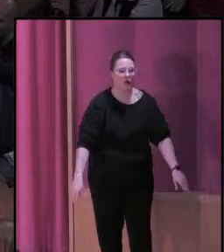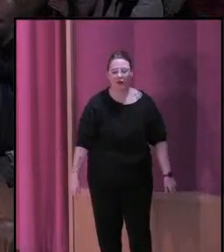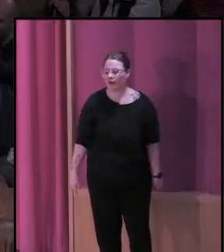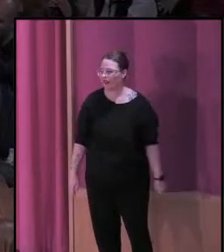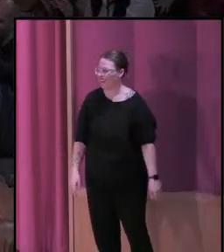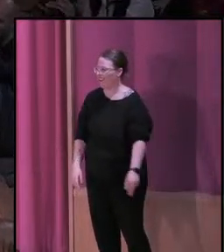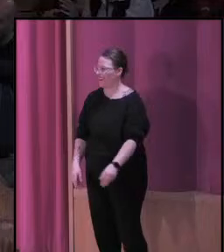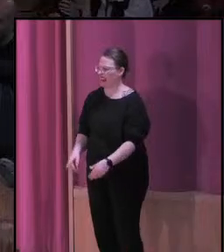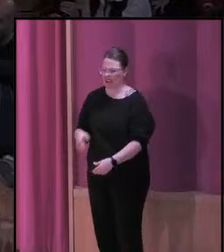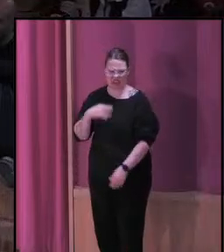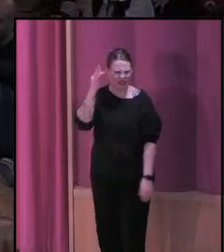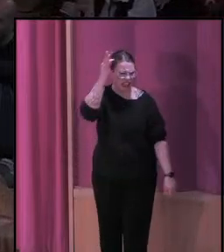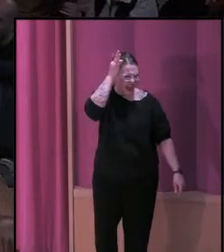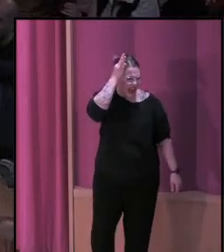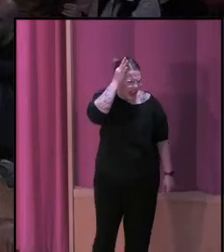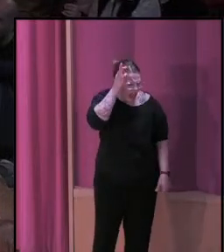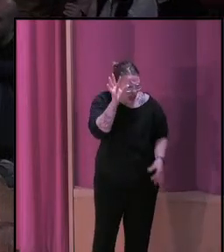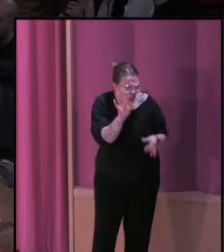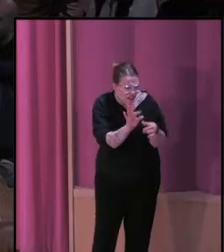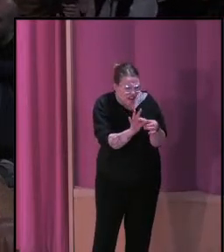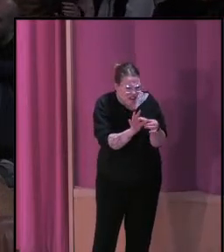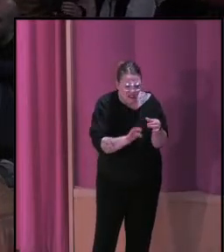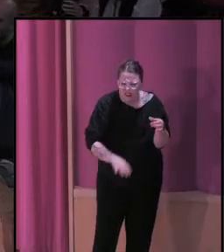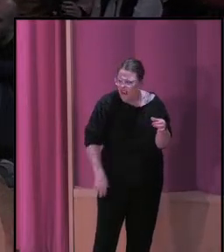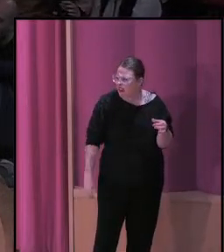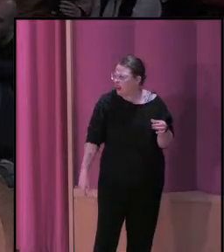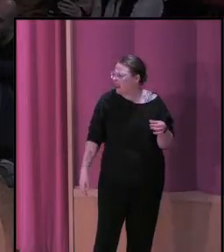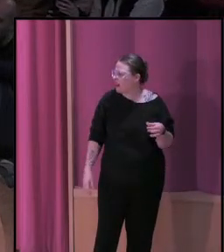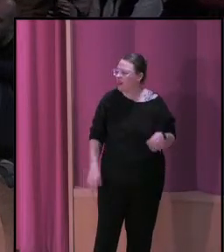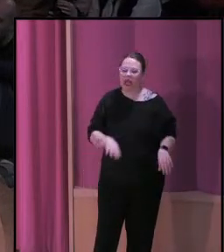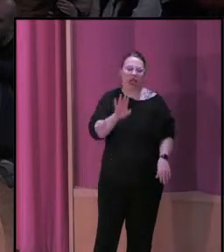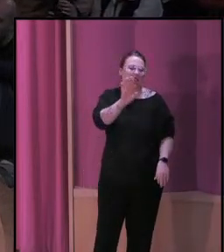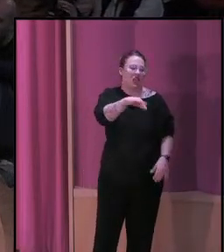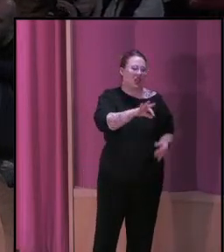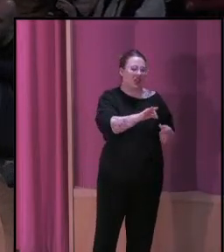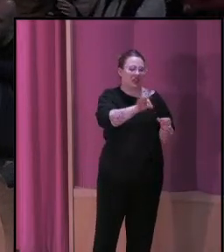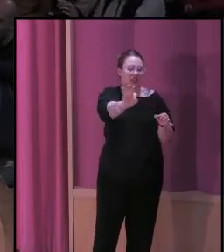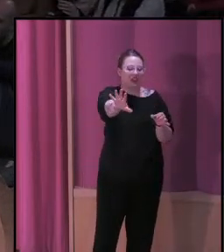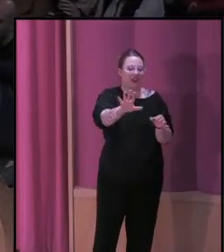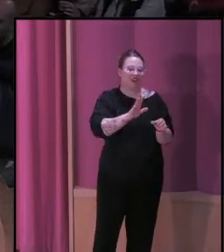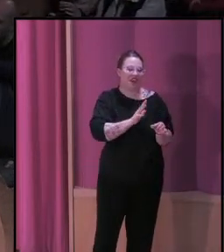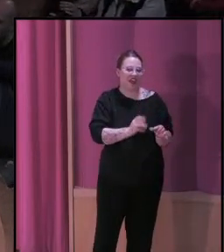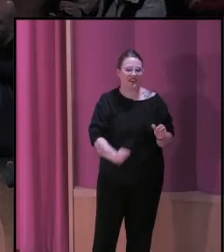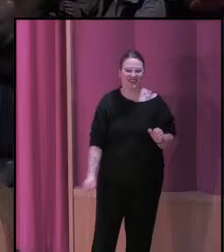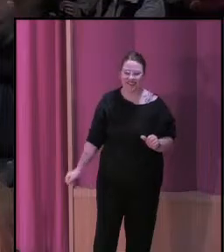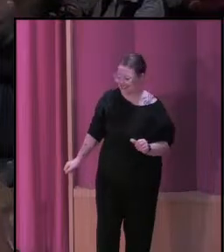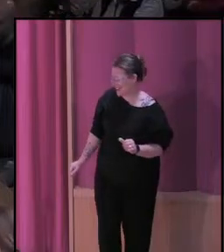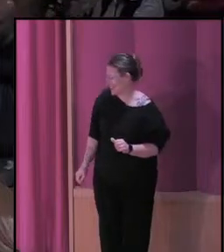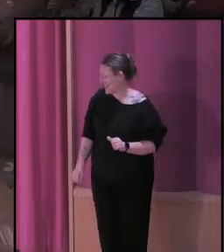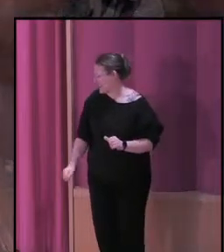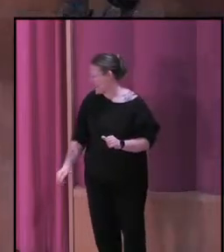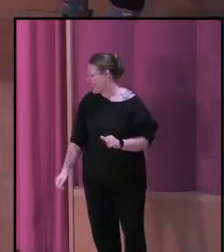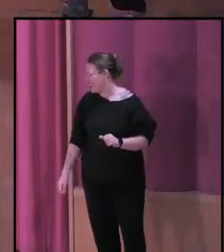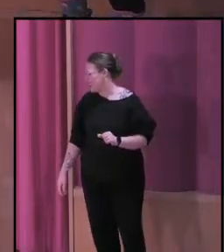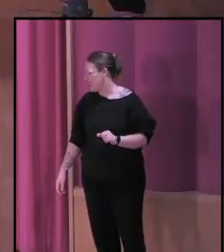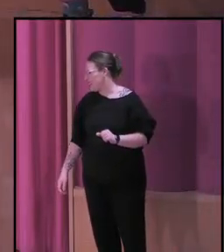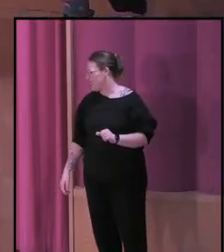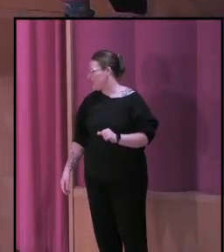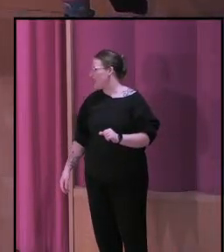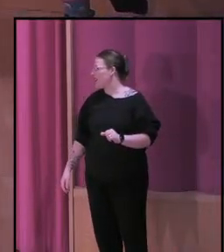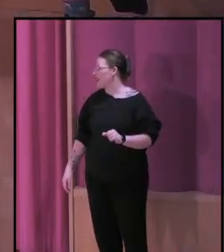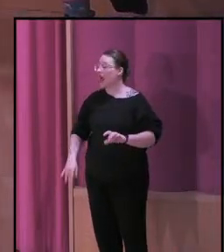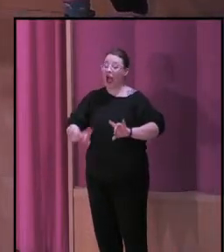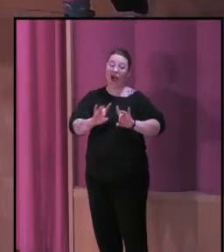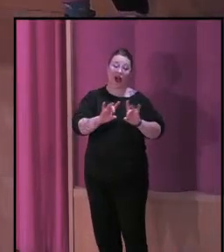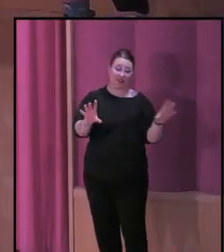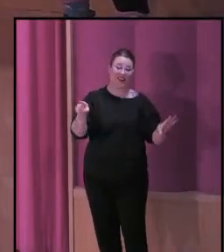Oh, there's a hair on it. I got it, it's fine. All right, so obviously this is a